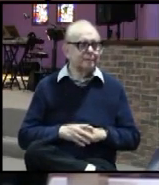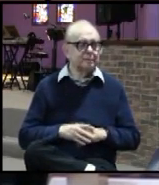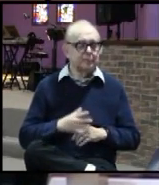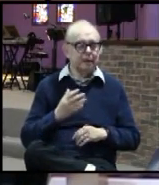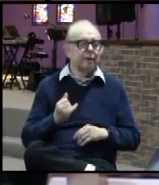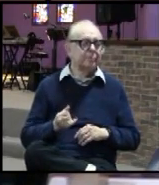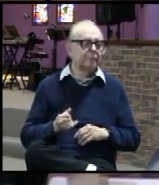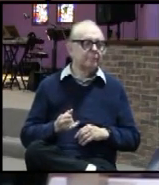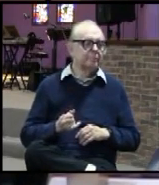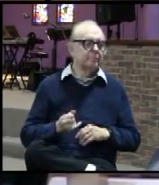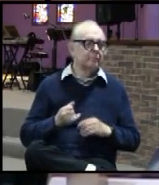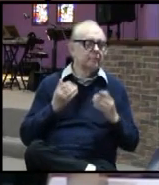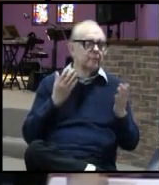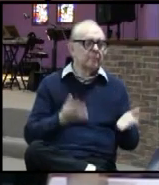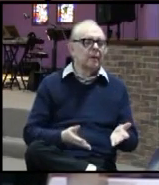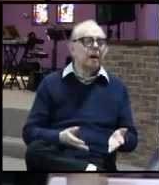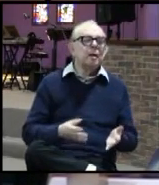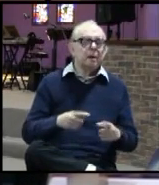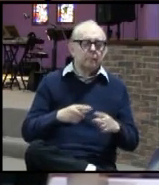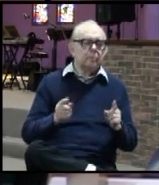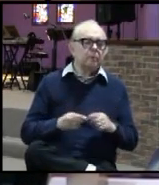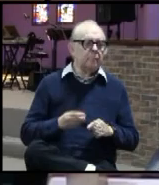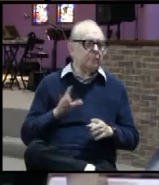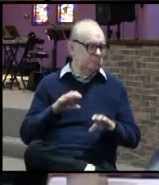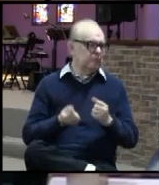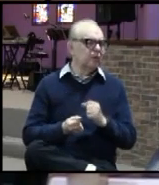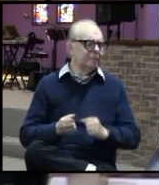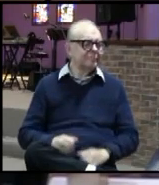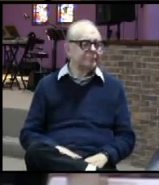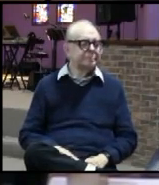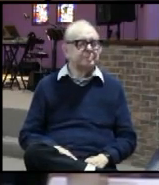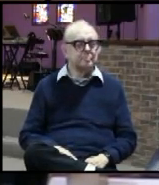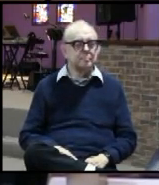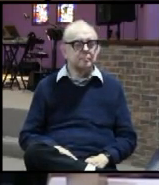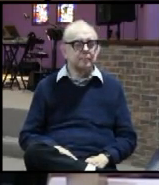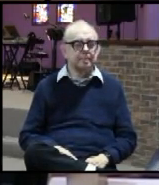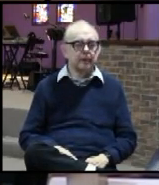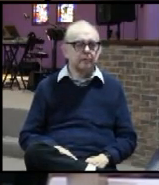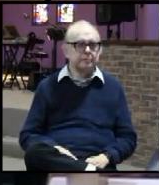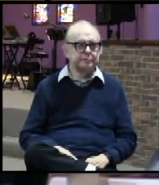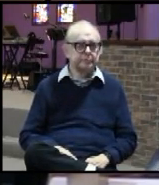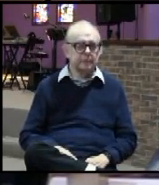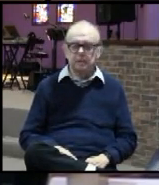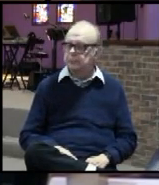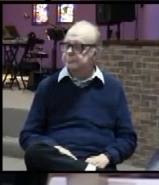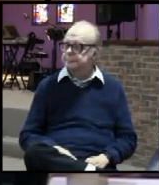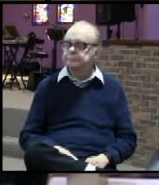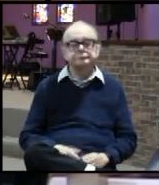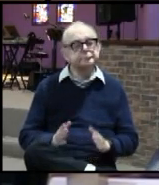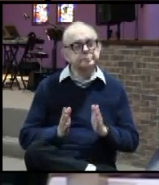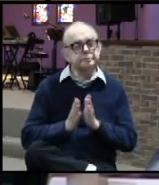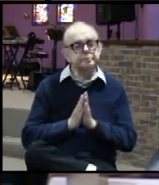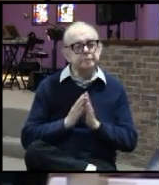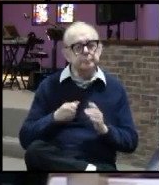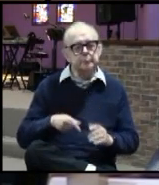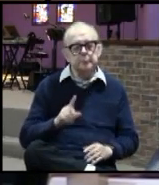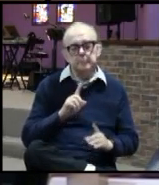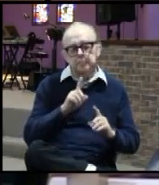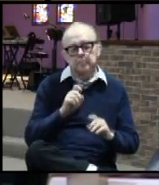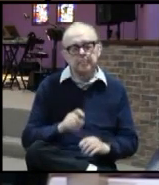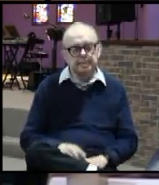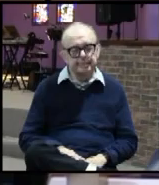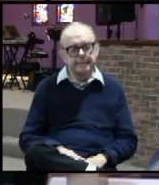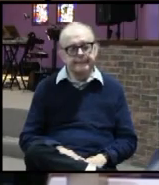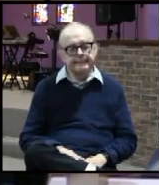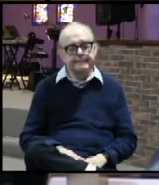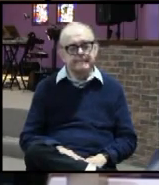because the rest of them, the plates had been broken. But let me ask you a question.